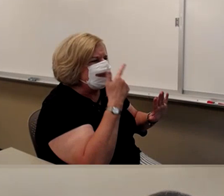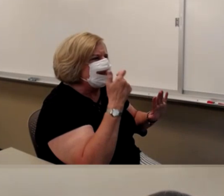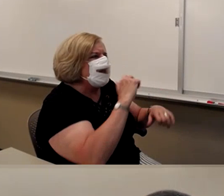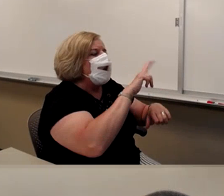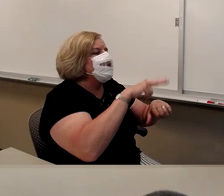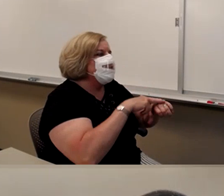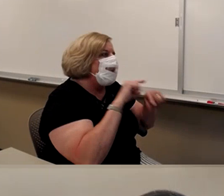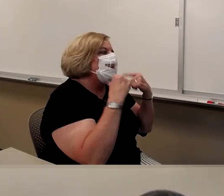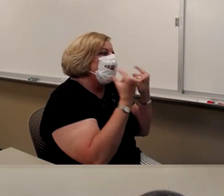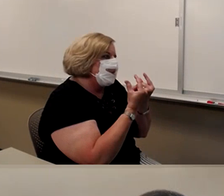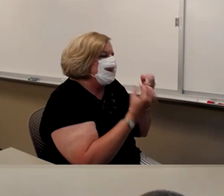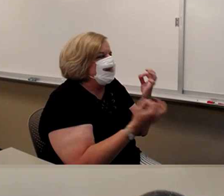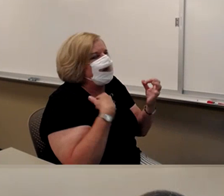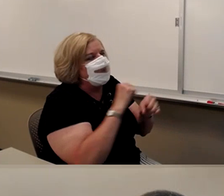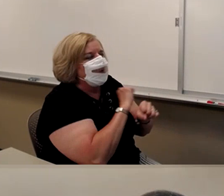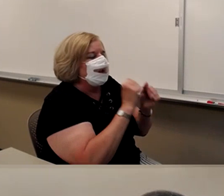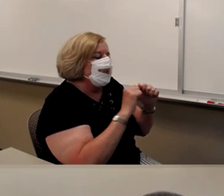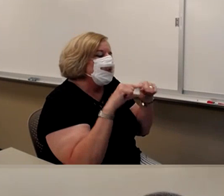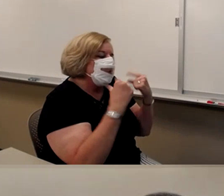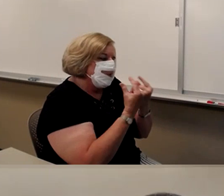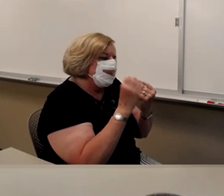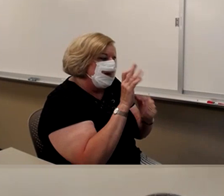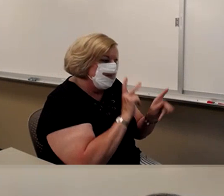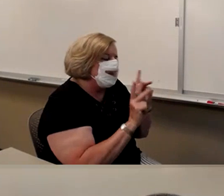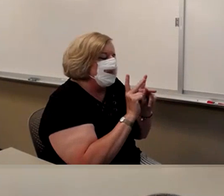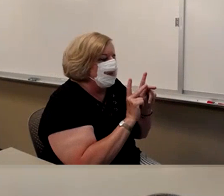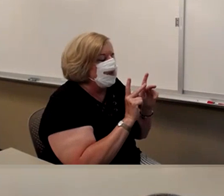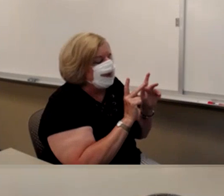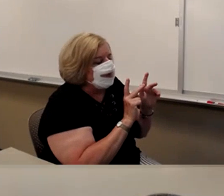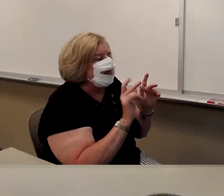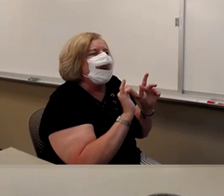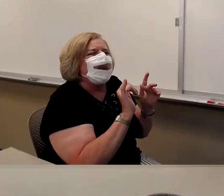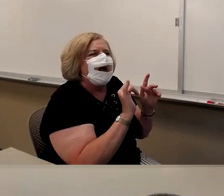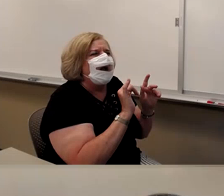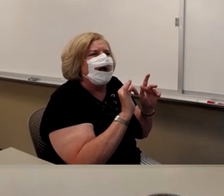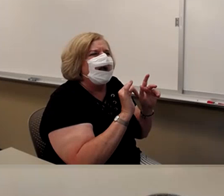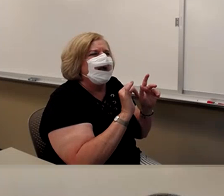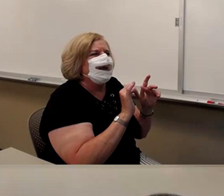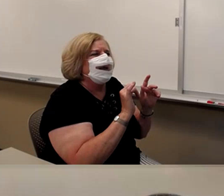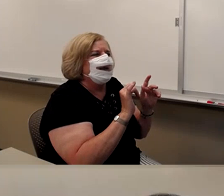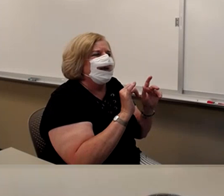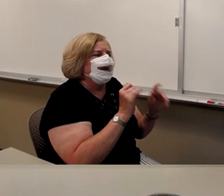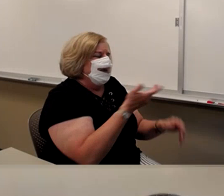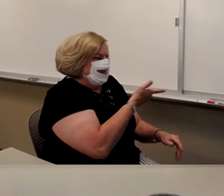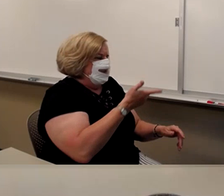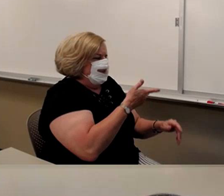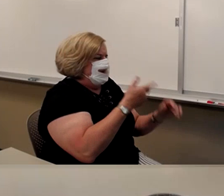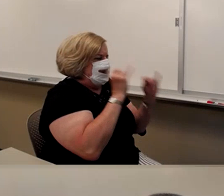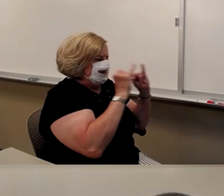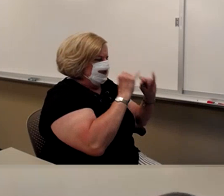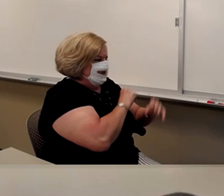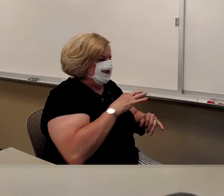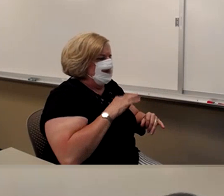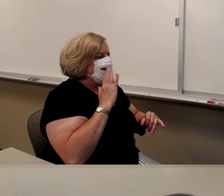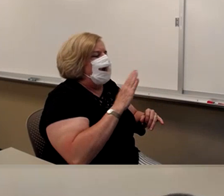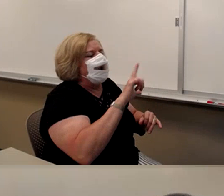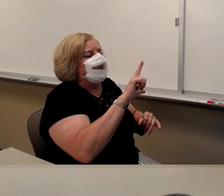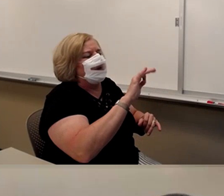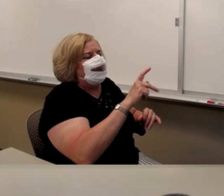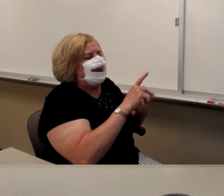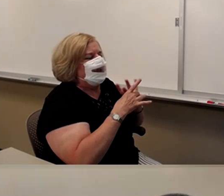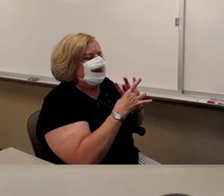normal group, if I was working with a group, I mean, with like Christy, Todd and I, instructional mm-hmm. tech, I probably would link everything,